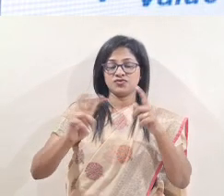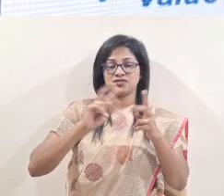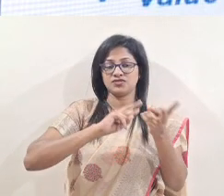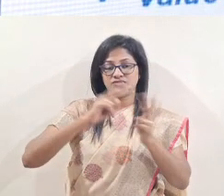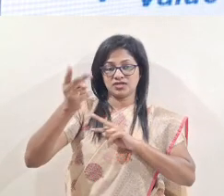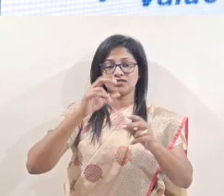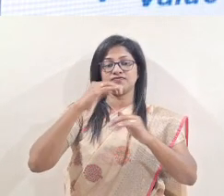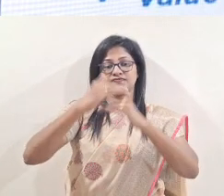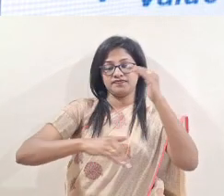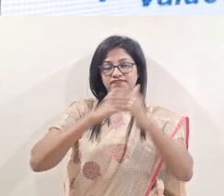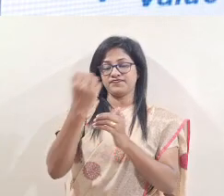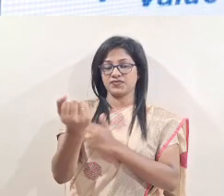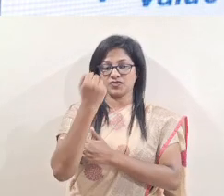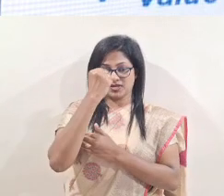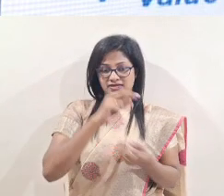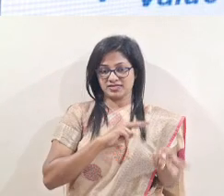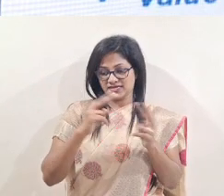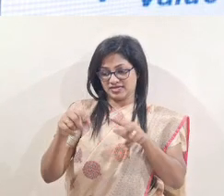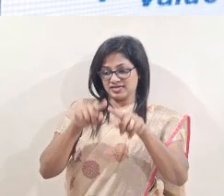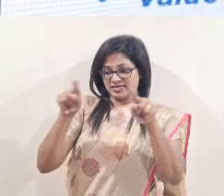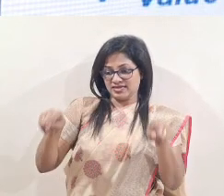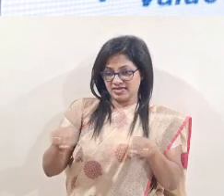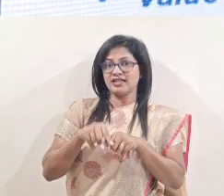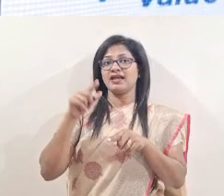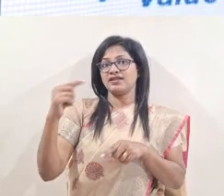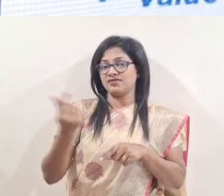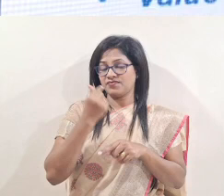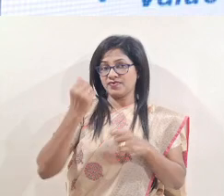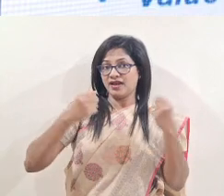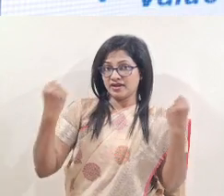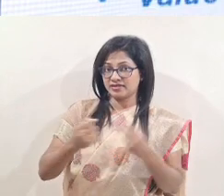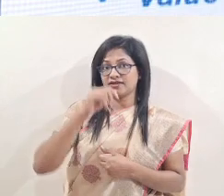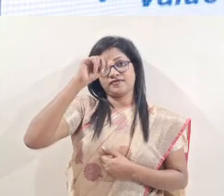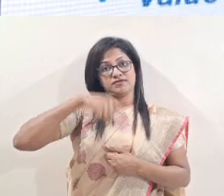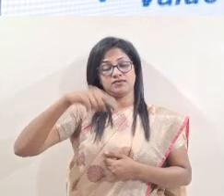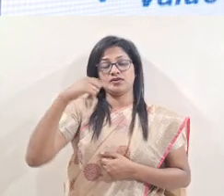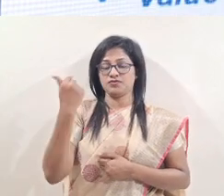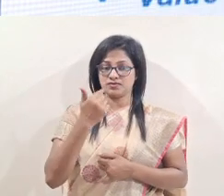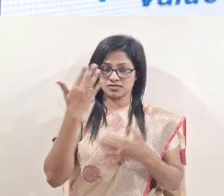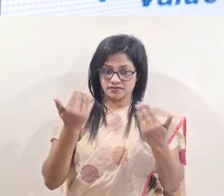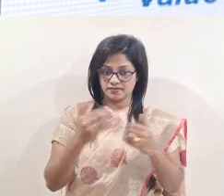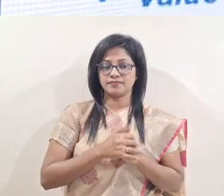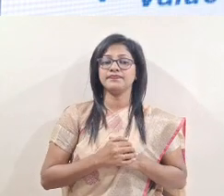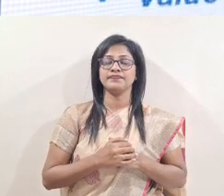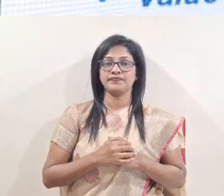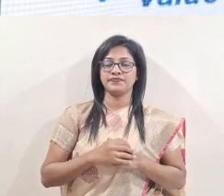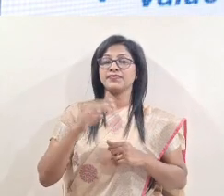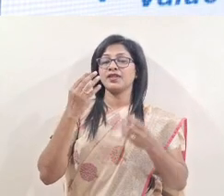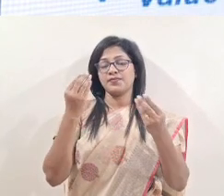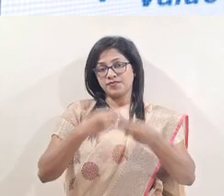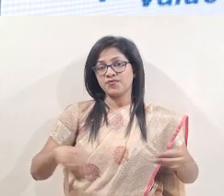readjustment tool which can be utilized actively in India. And other value capture